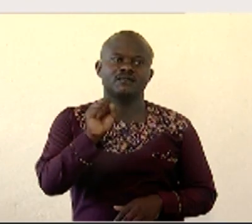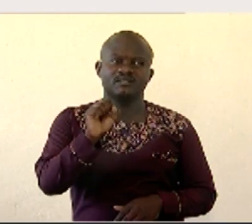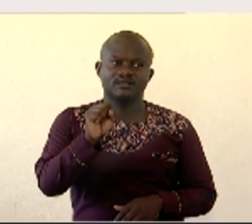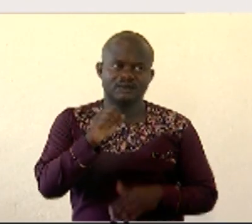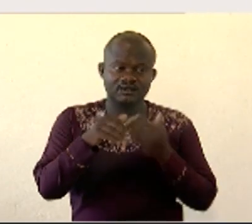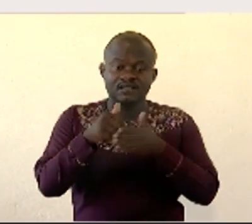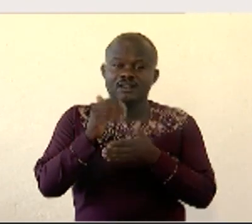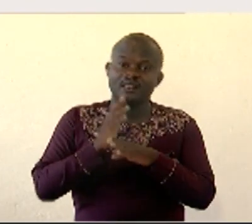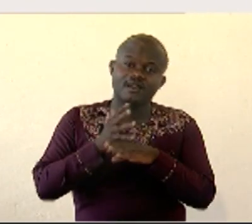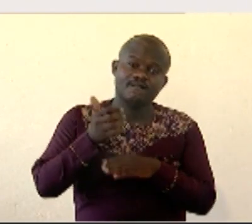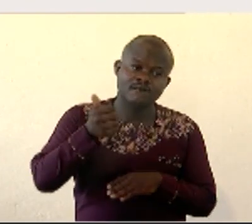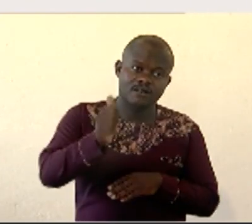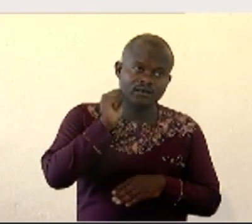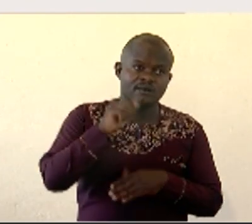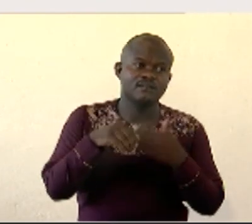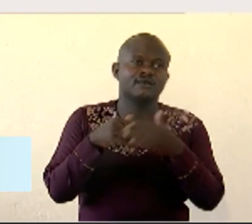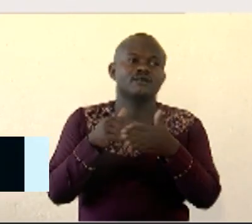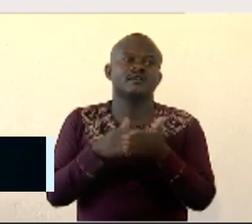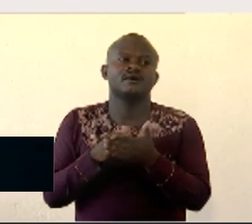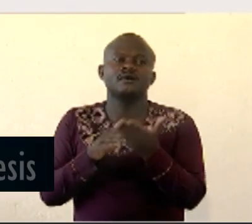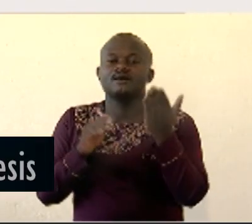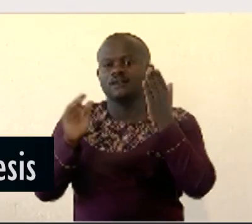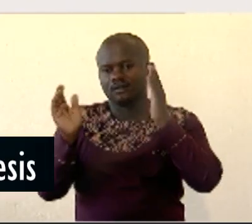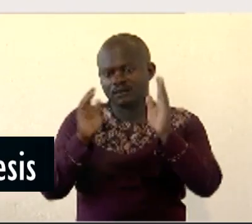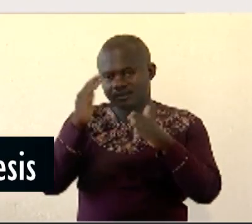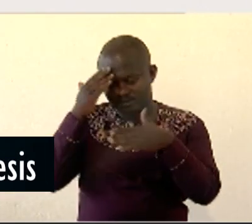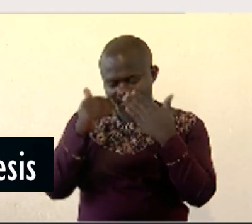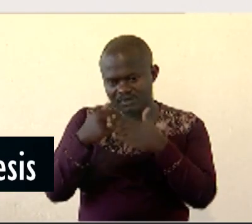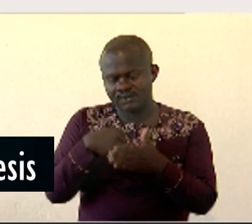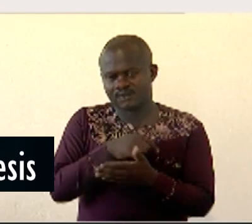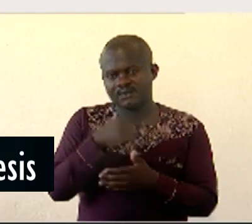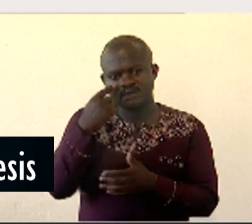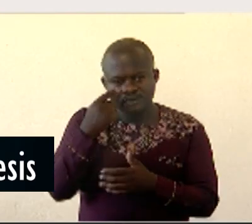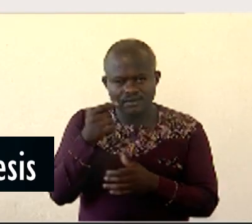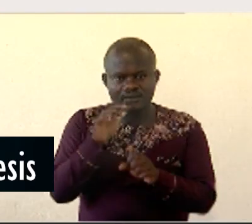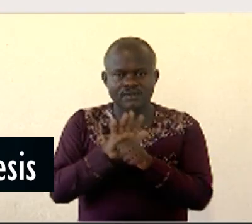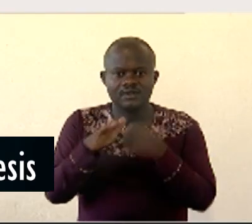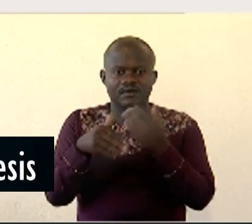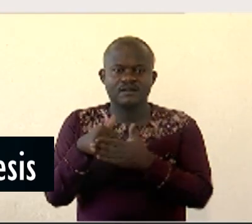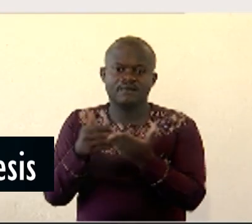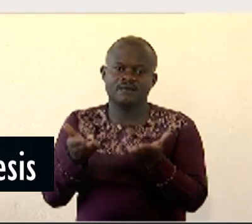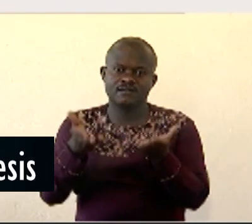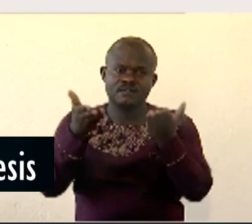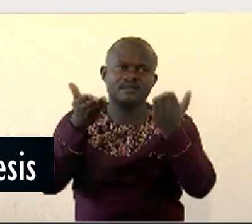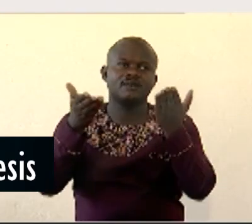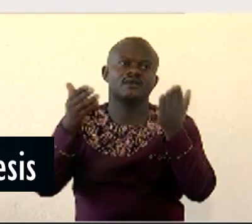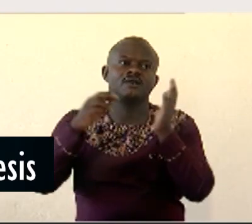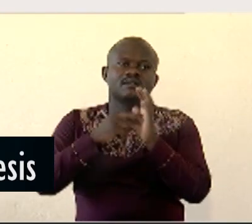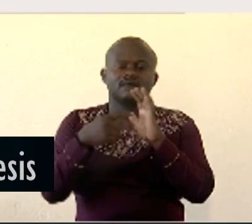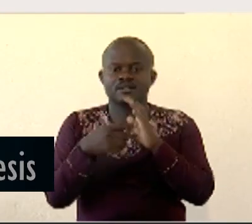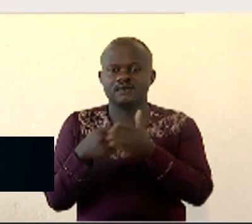And is therefore affected by temperature because I said most of the enzymes are protein in nature. High